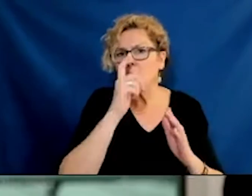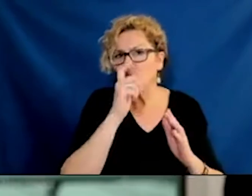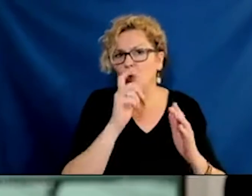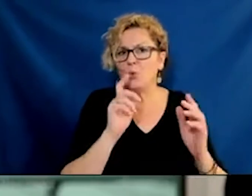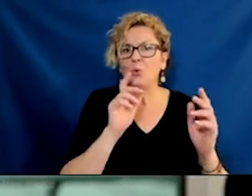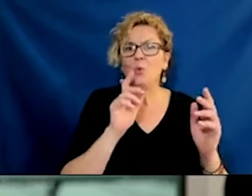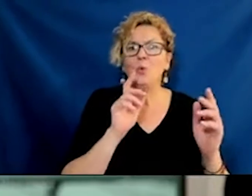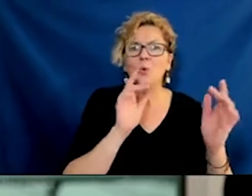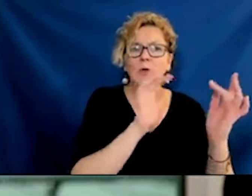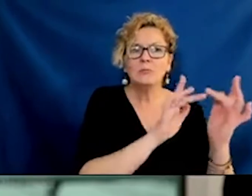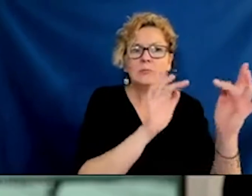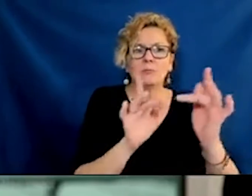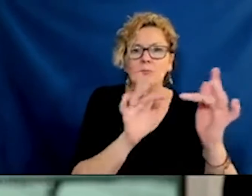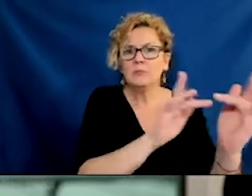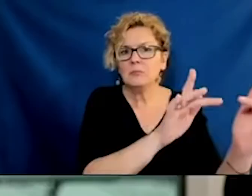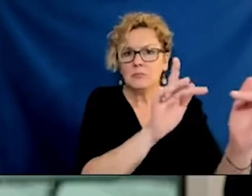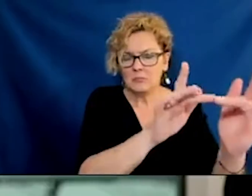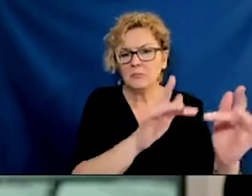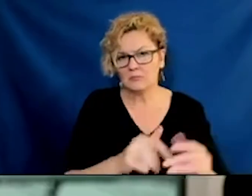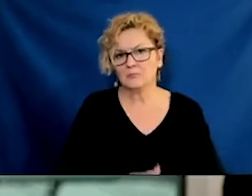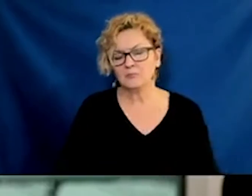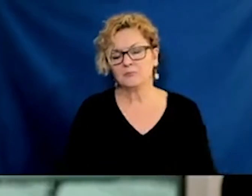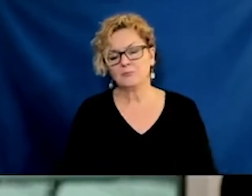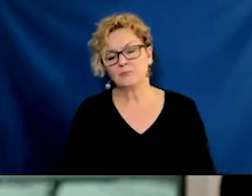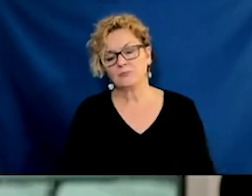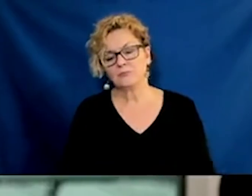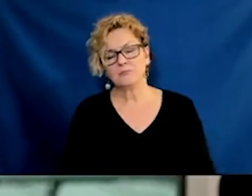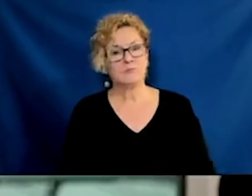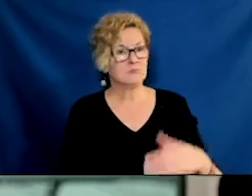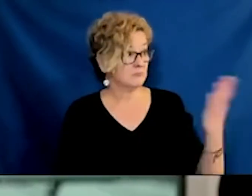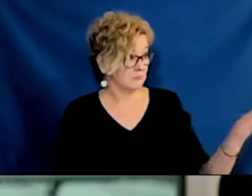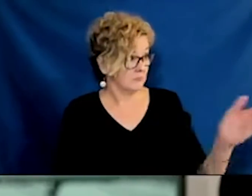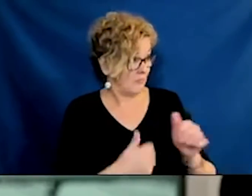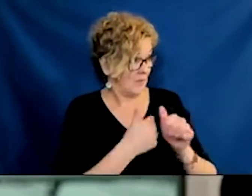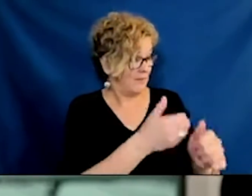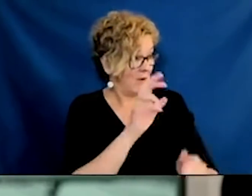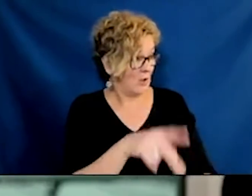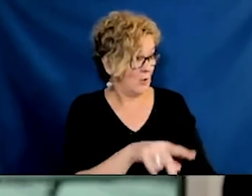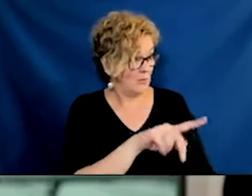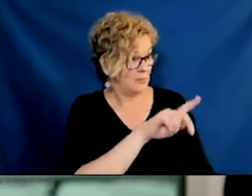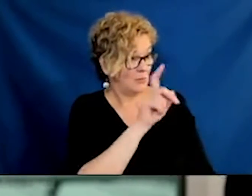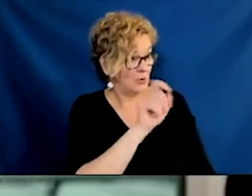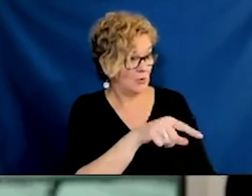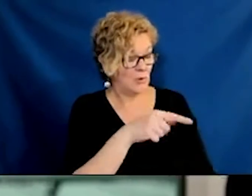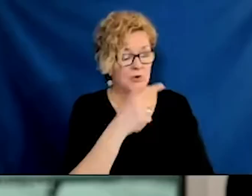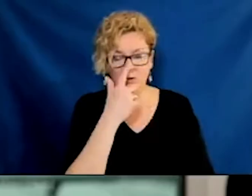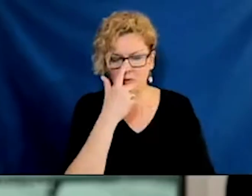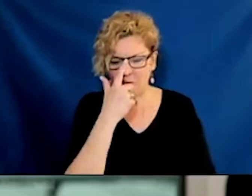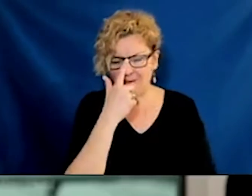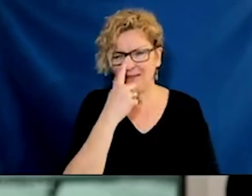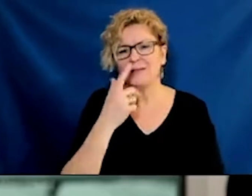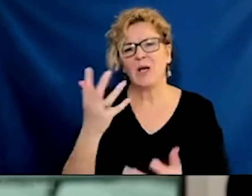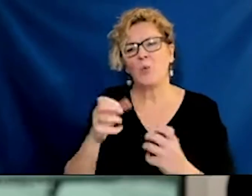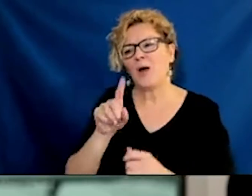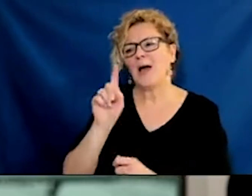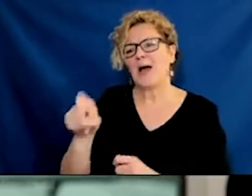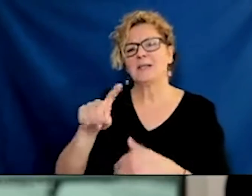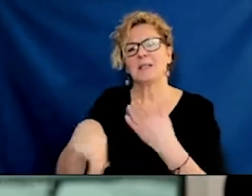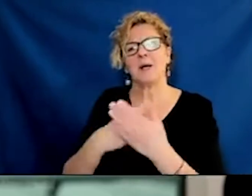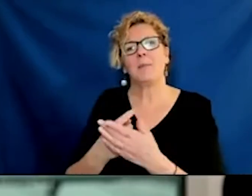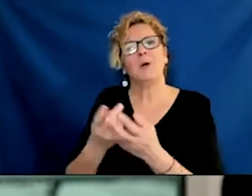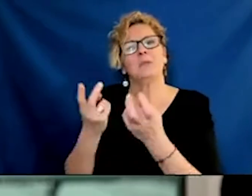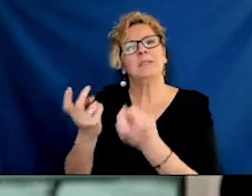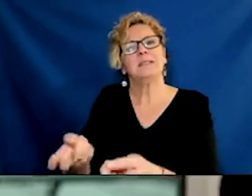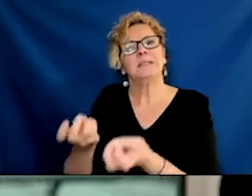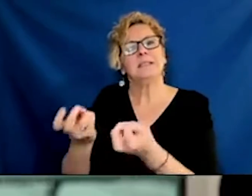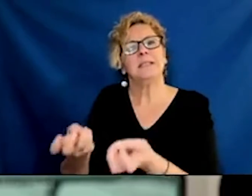It's regarding addressing some of the mixed messaging that people seem to be hearing when it comes to allowing ski resorts